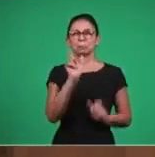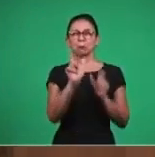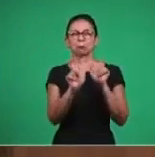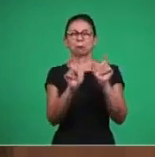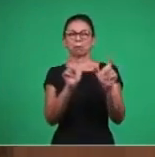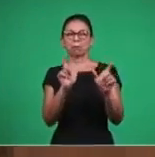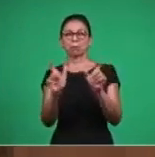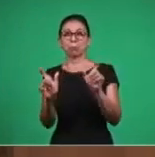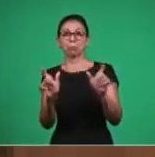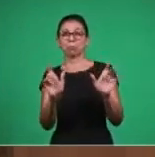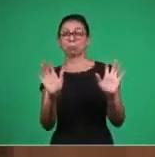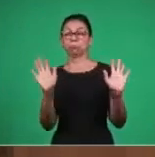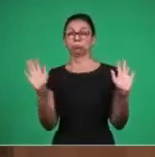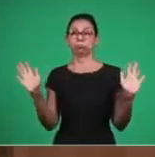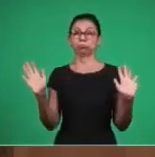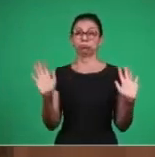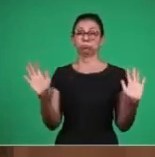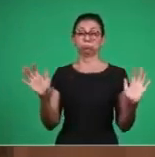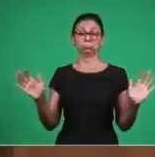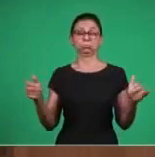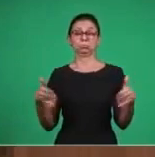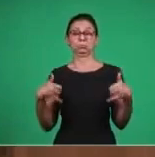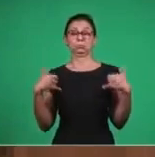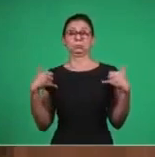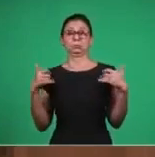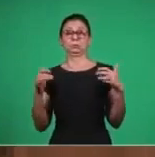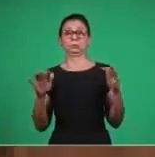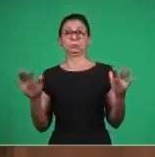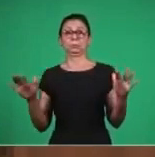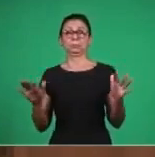He's a brother that came up with very beautiful words.